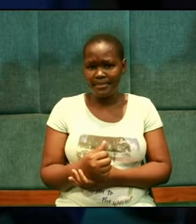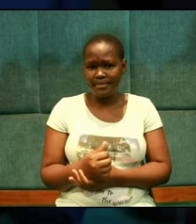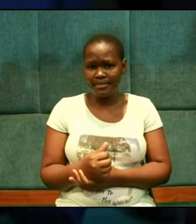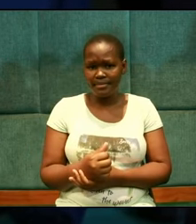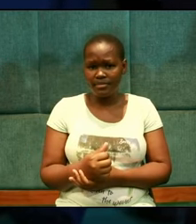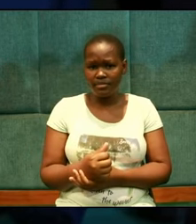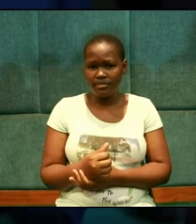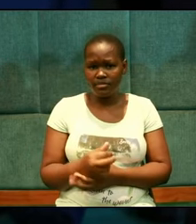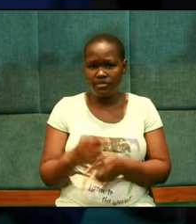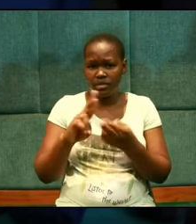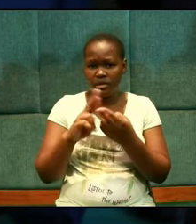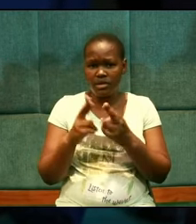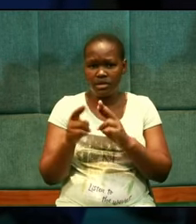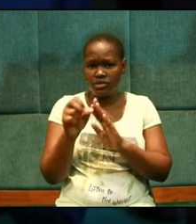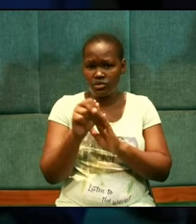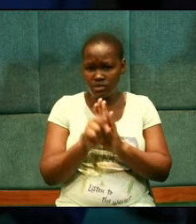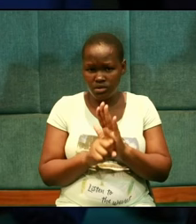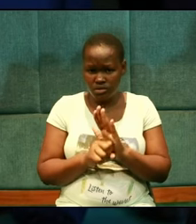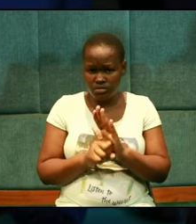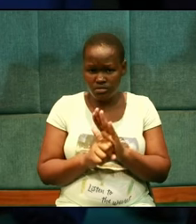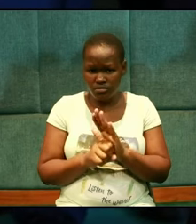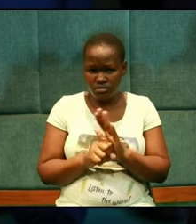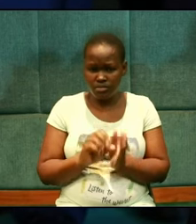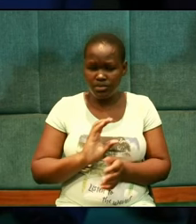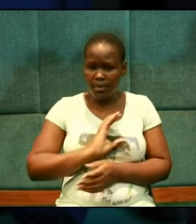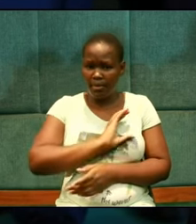This generation has become so impatient.